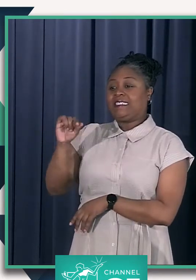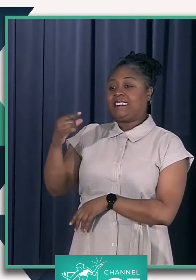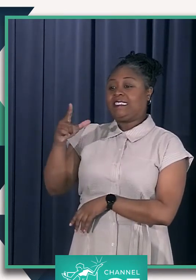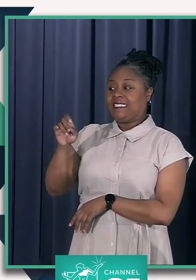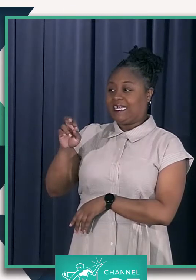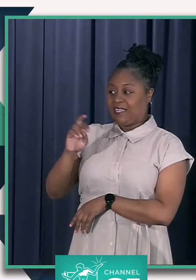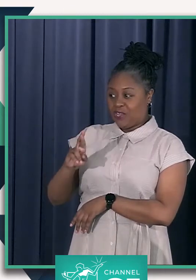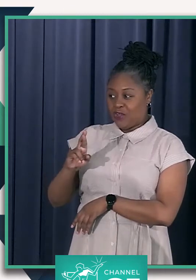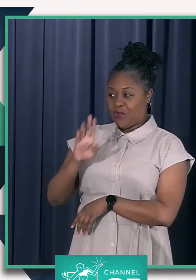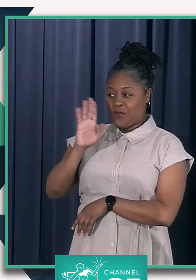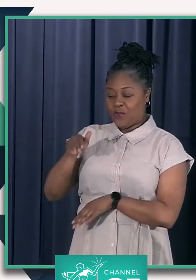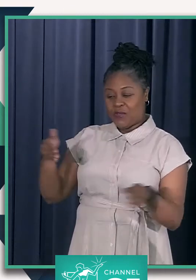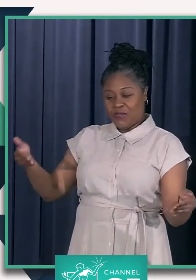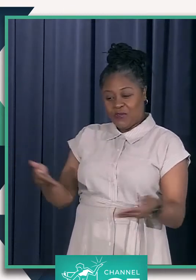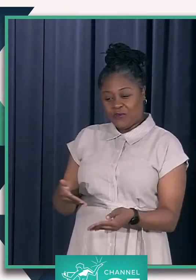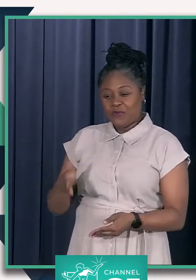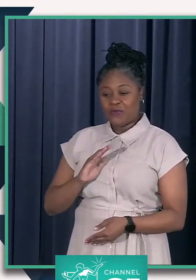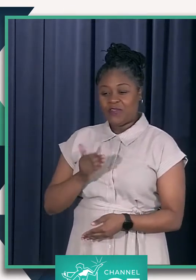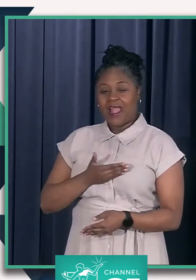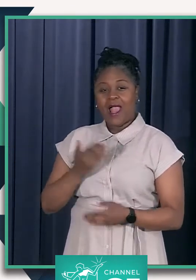our guest to town. Tahir?